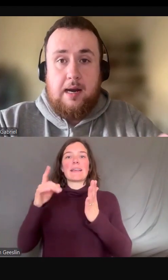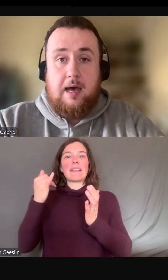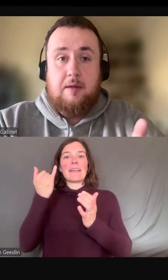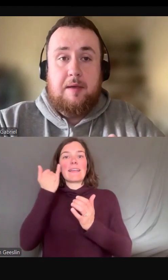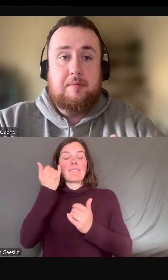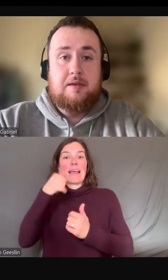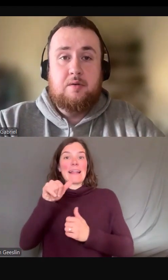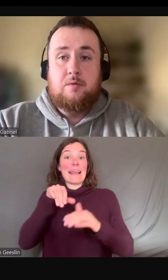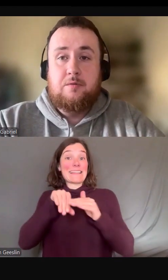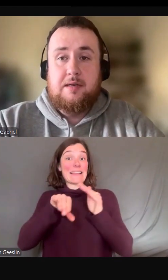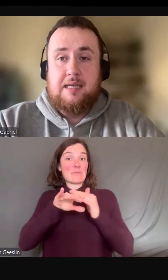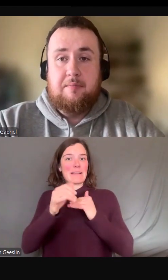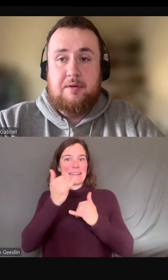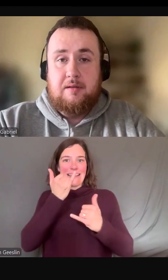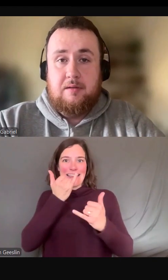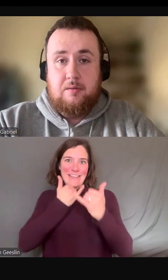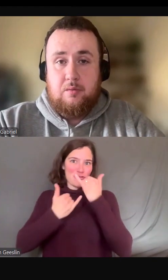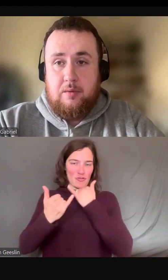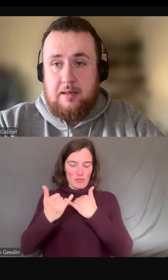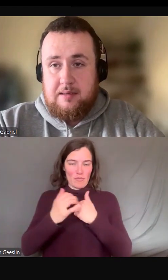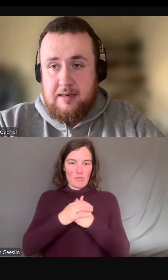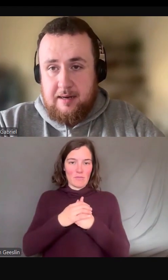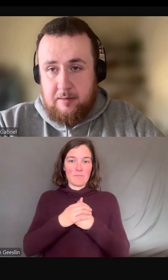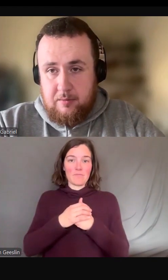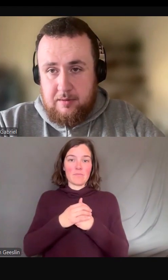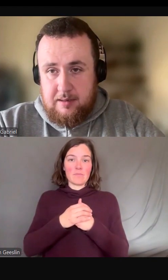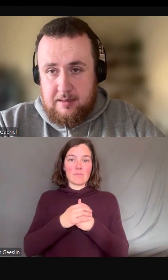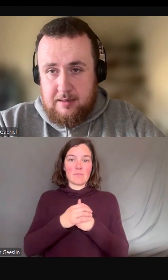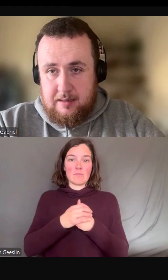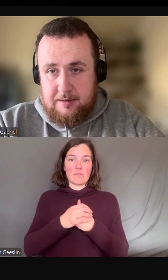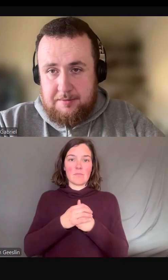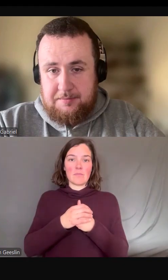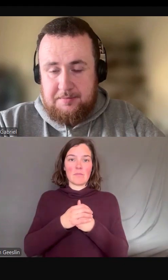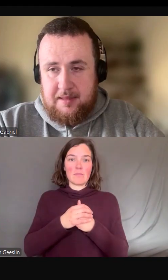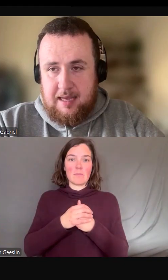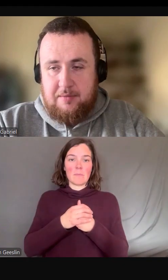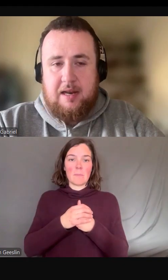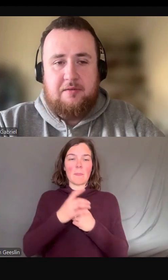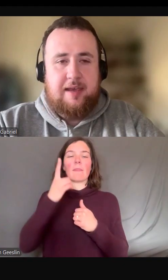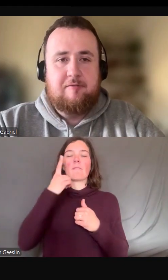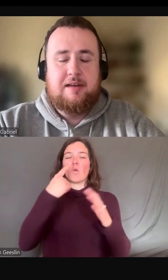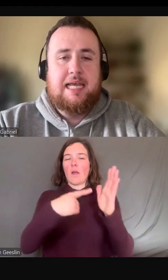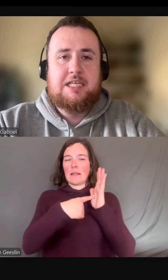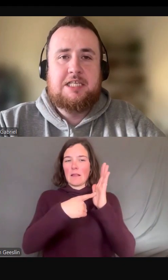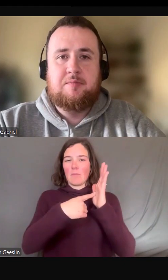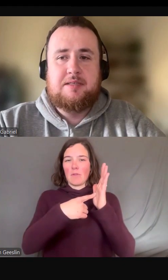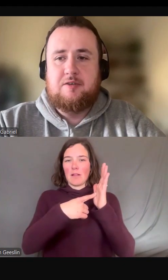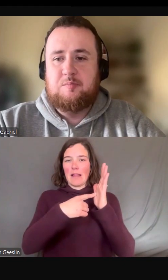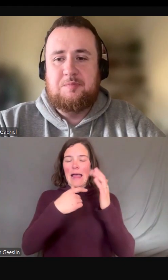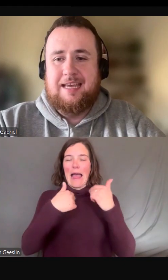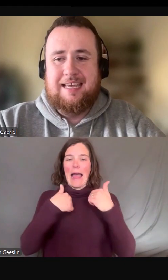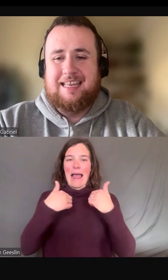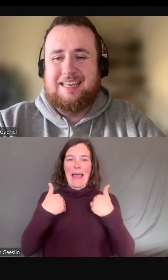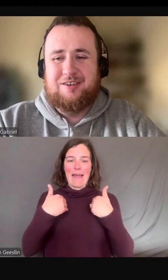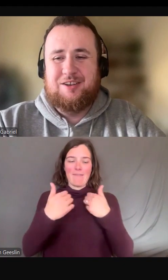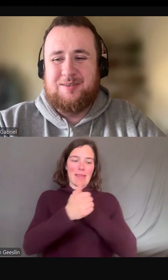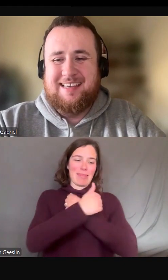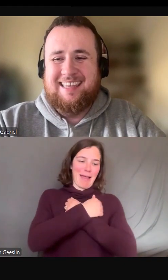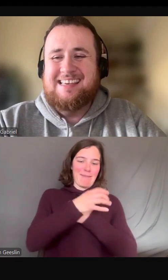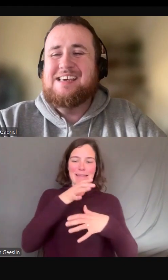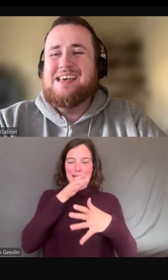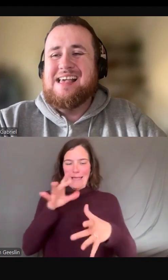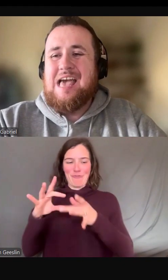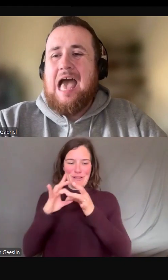What a lot of people do, for example, sorry, I have a love-hate relationship with Zoom and their